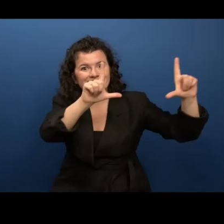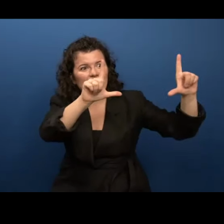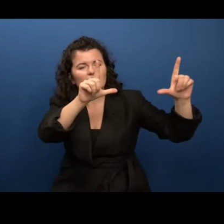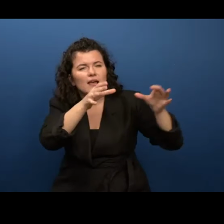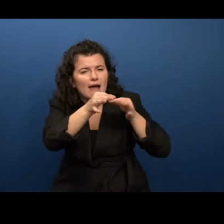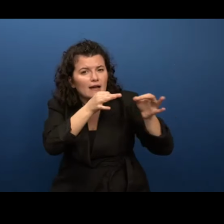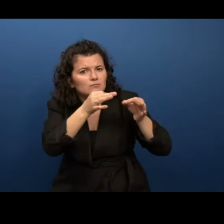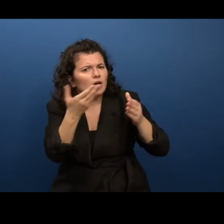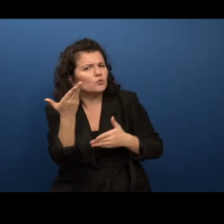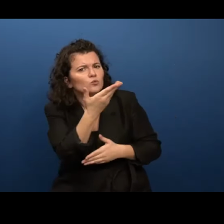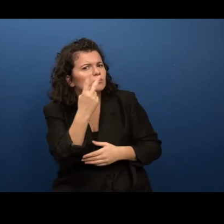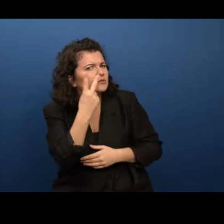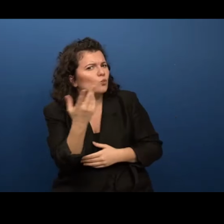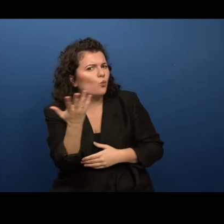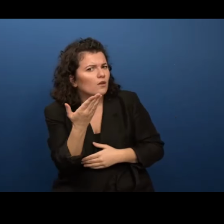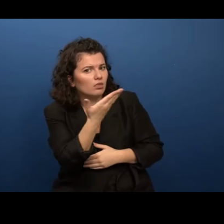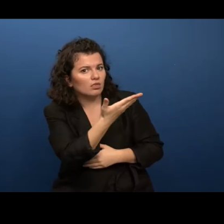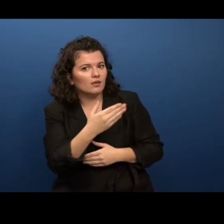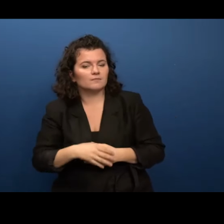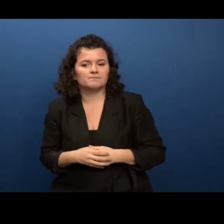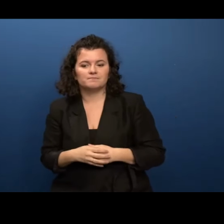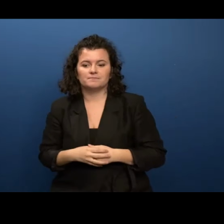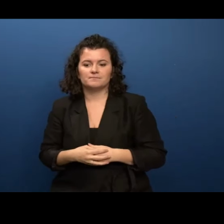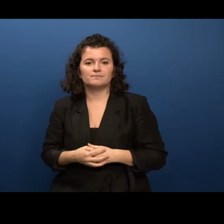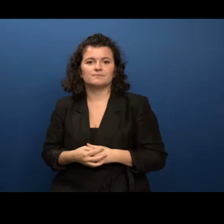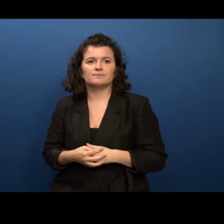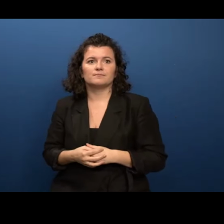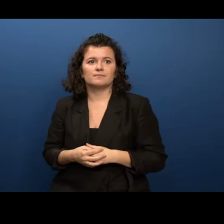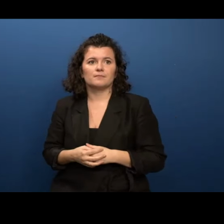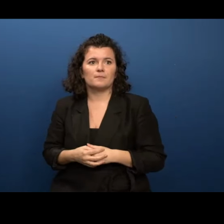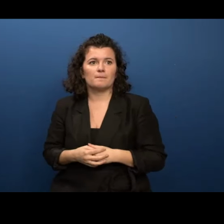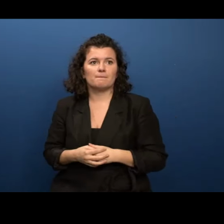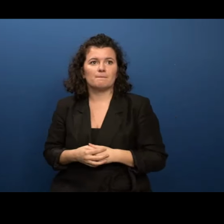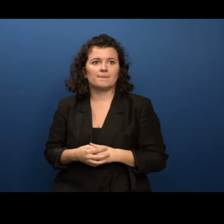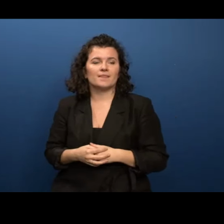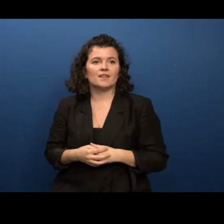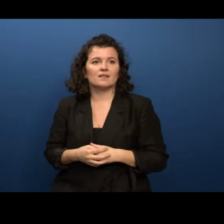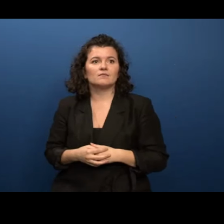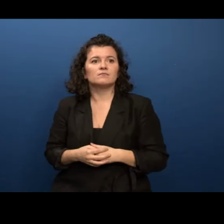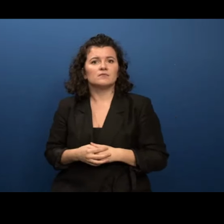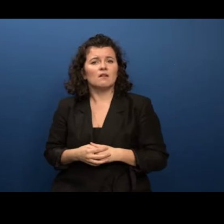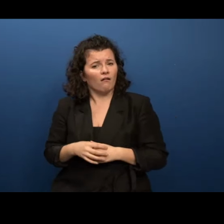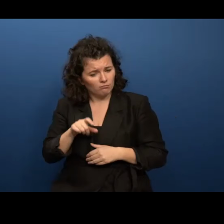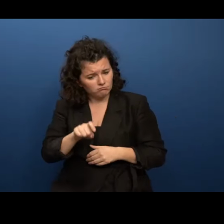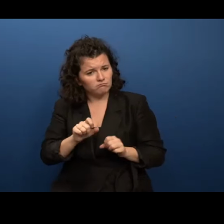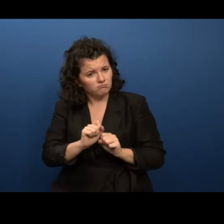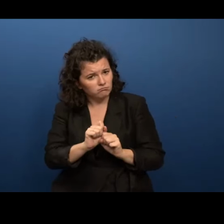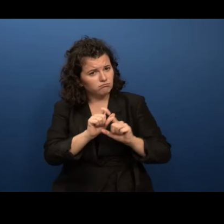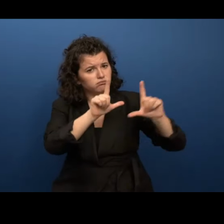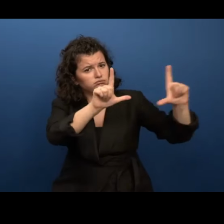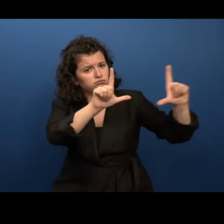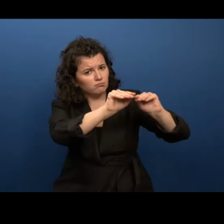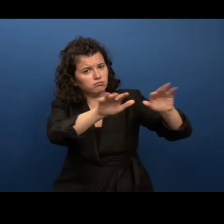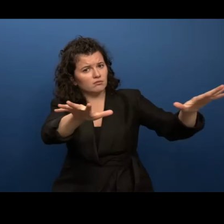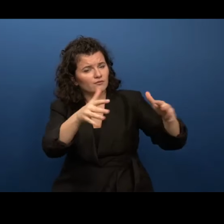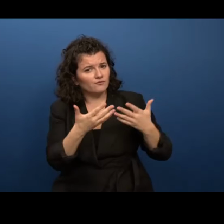Okay, you are screen sharing. Yes, I've shared it. But anyway,